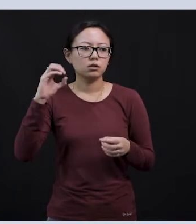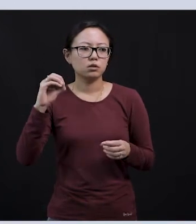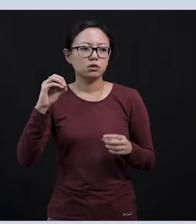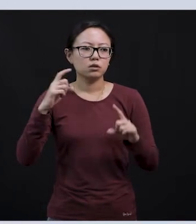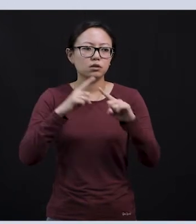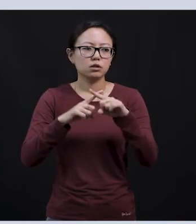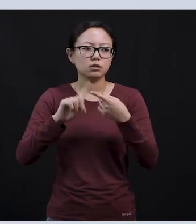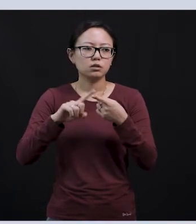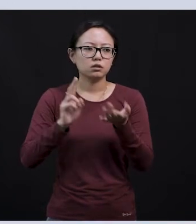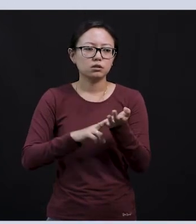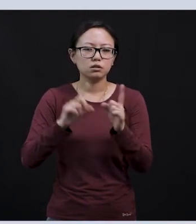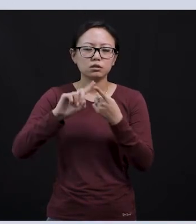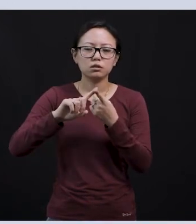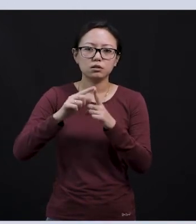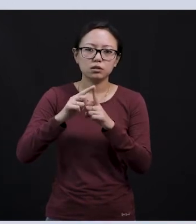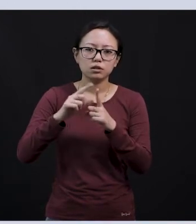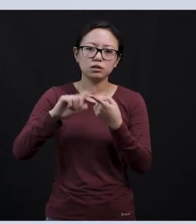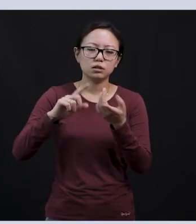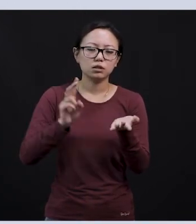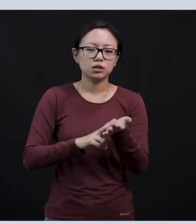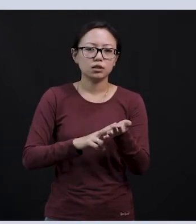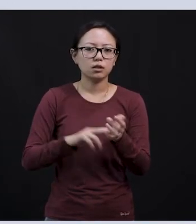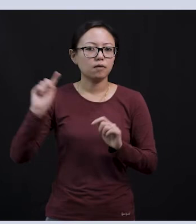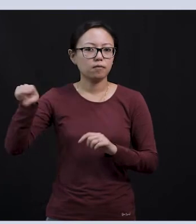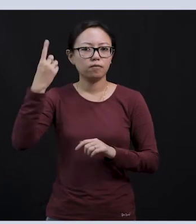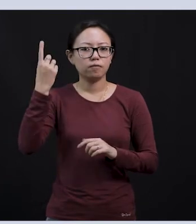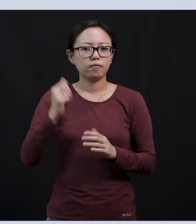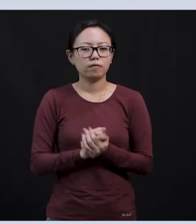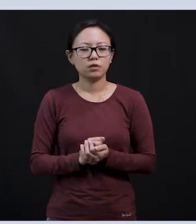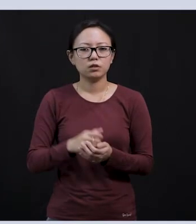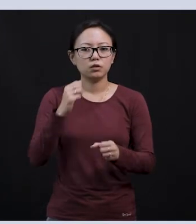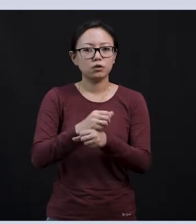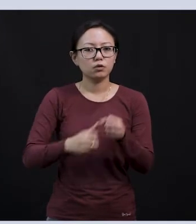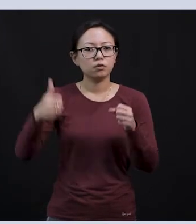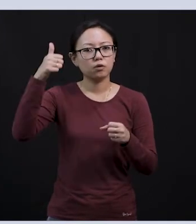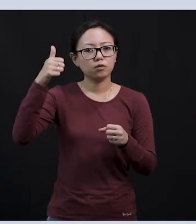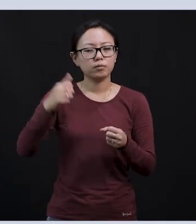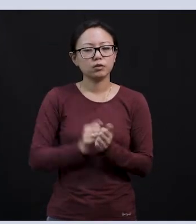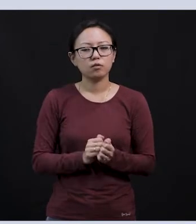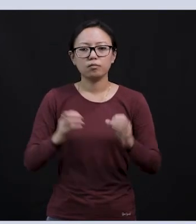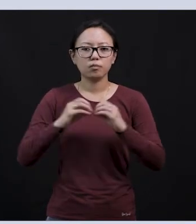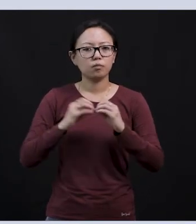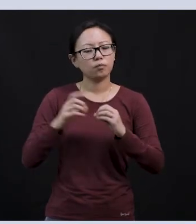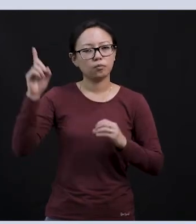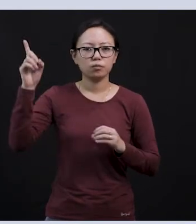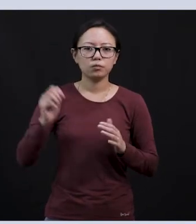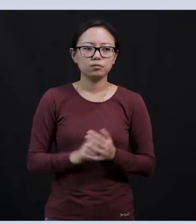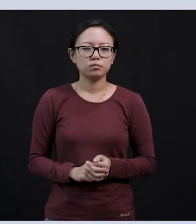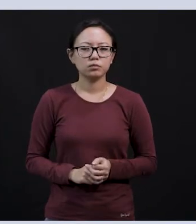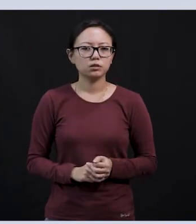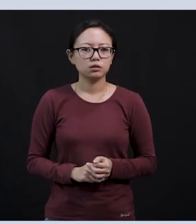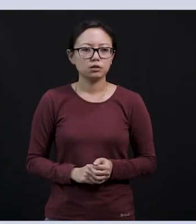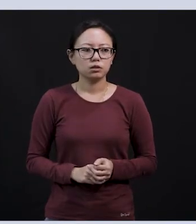Remember, the Britishers always had governors who were ruling a particular area. The way we have states now, chief